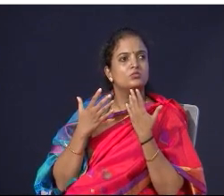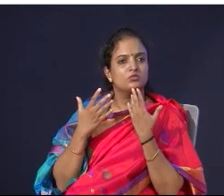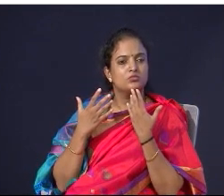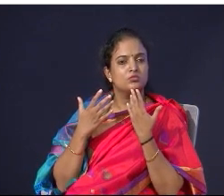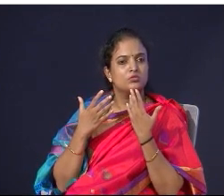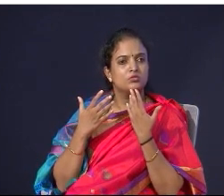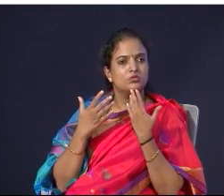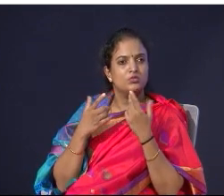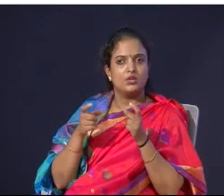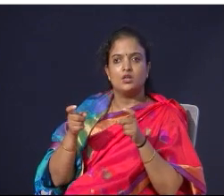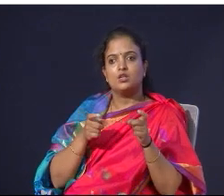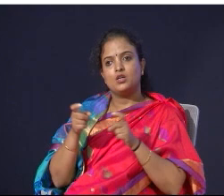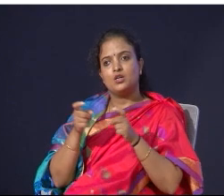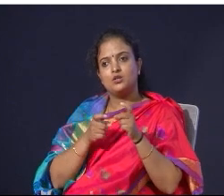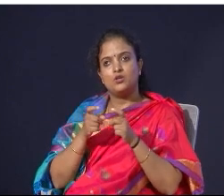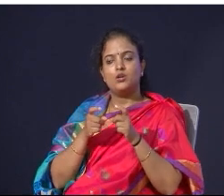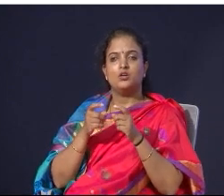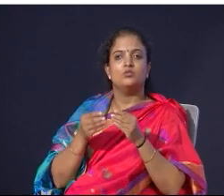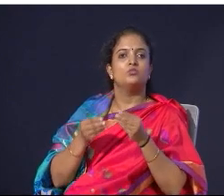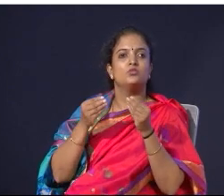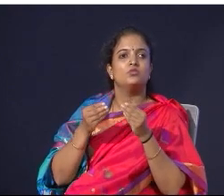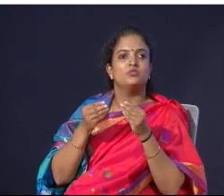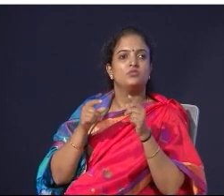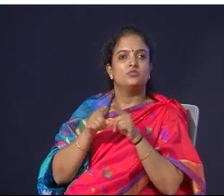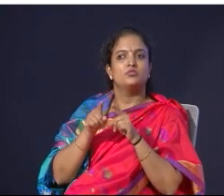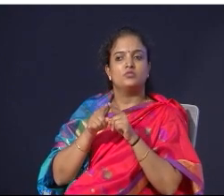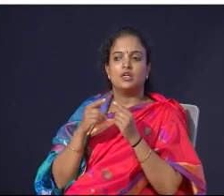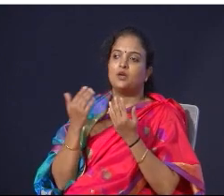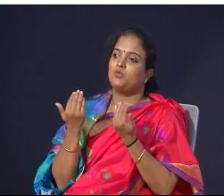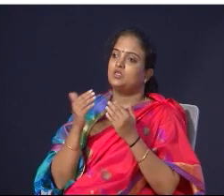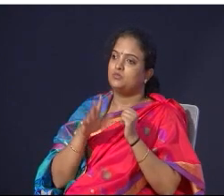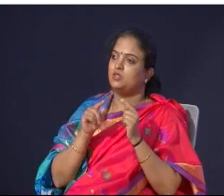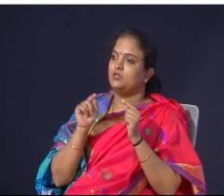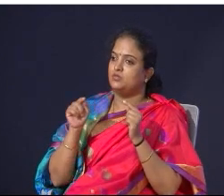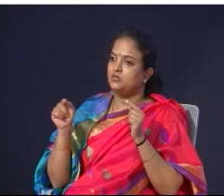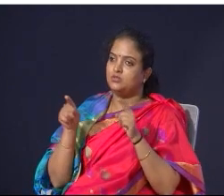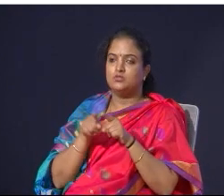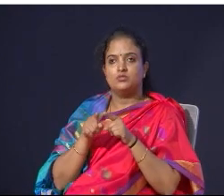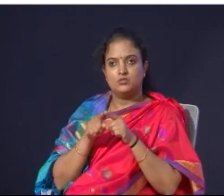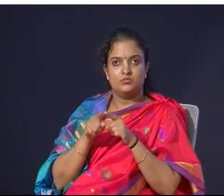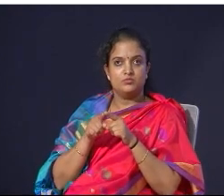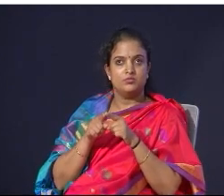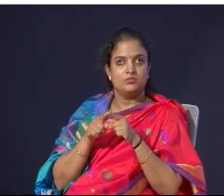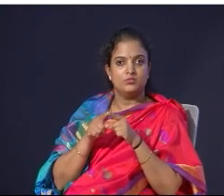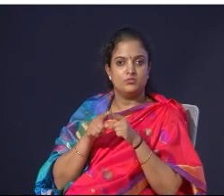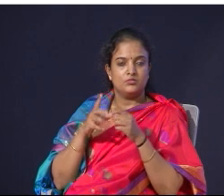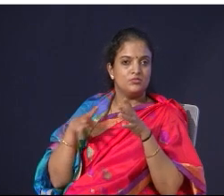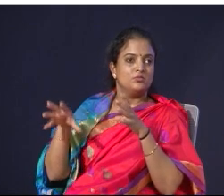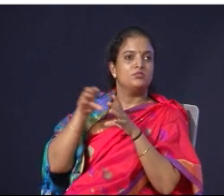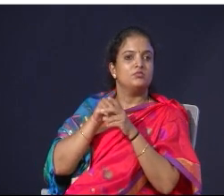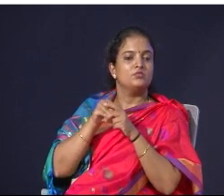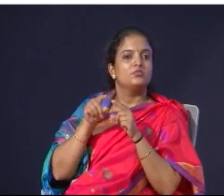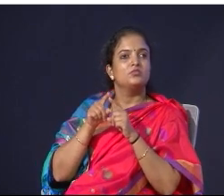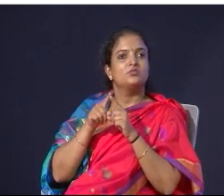near, control of eye movements, accommodative and adaptive capabilities of the visual mechanisms, speed and filtering abilities of the